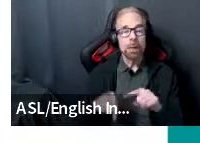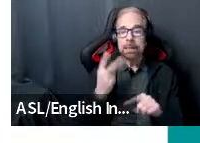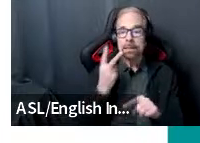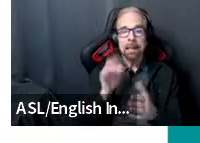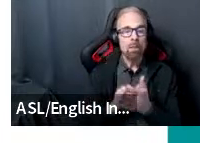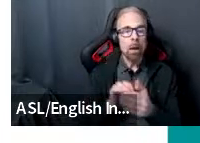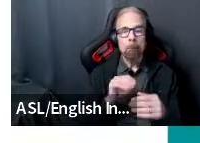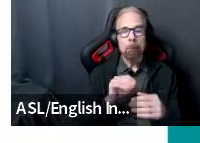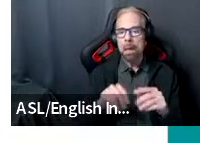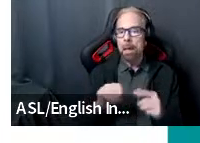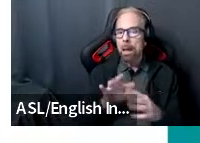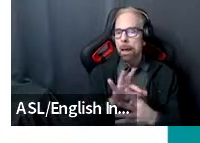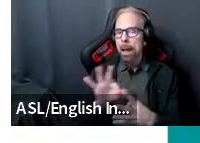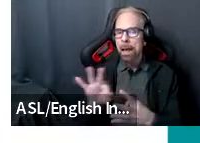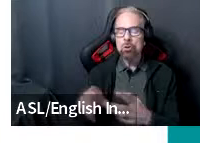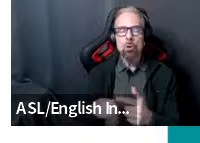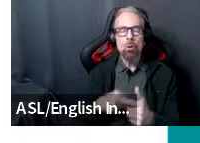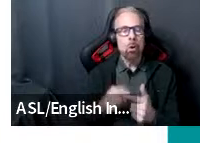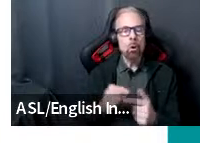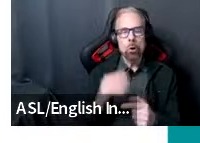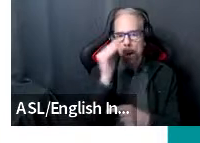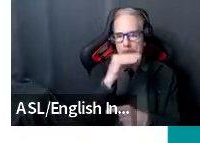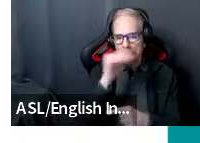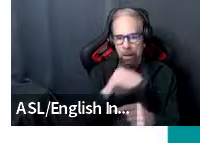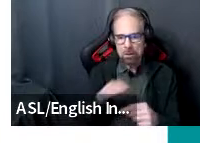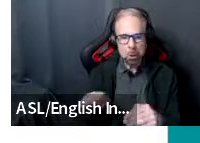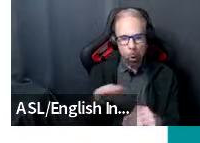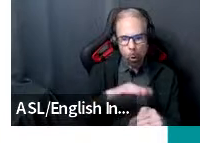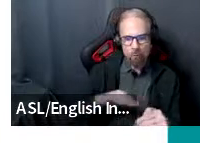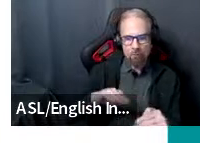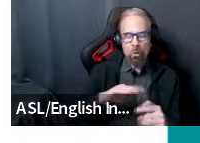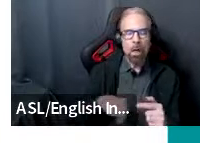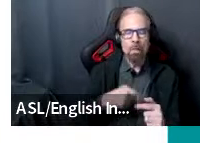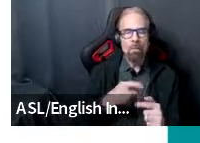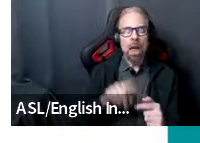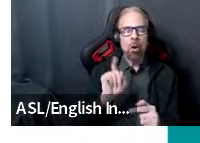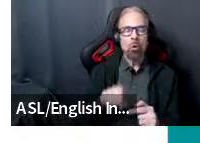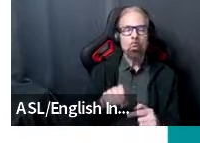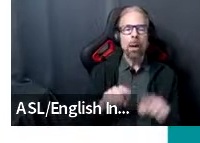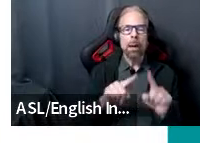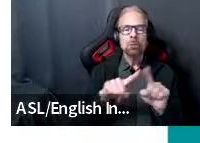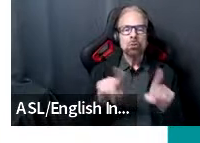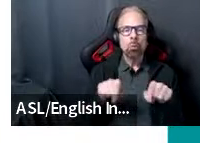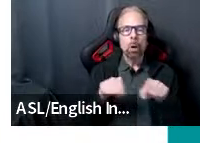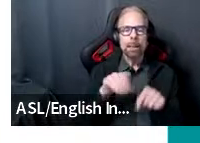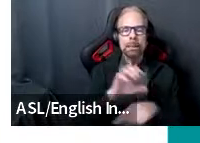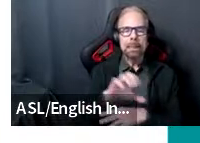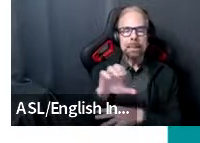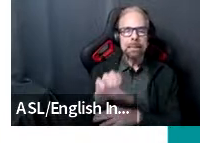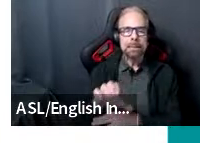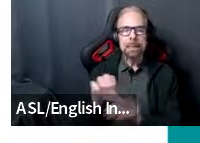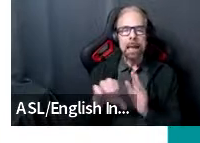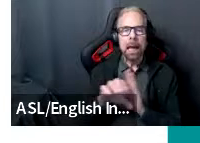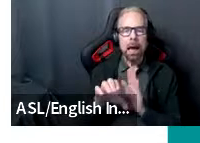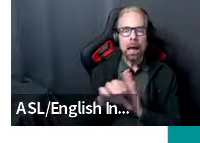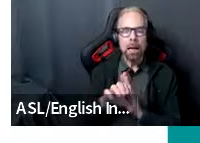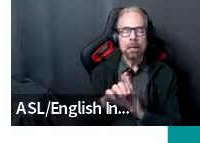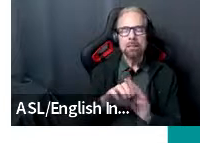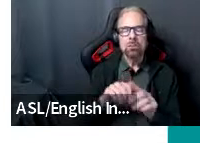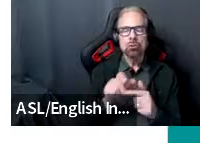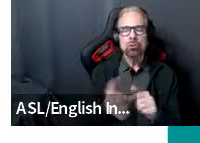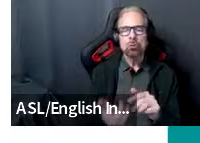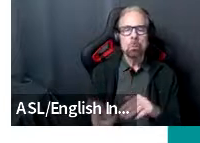your mouse over the bottom middle of the screen. Click the square CC icon towards the right side of the menu to toggle captions